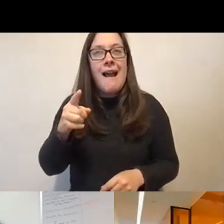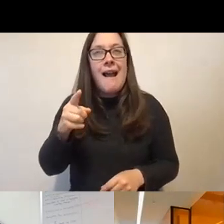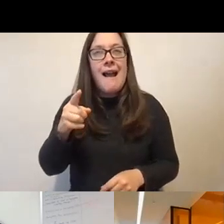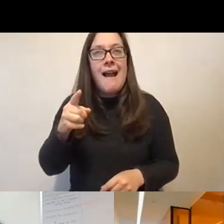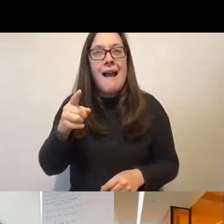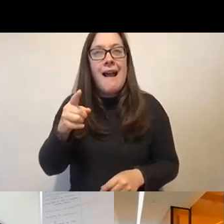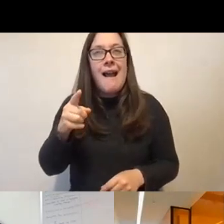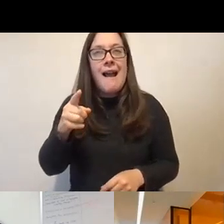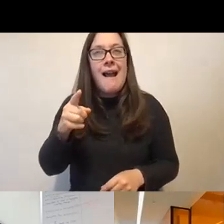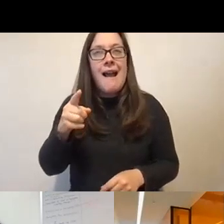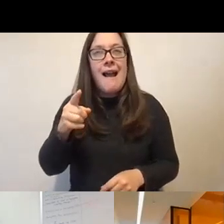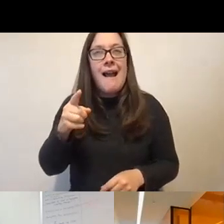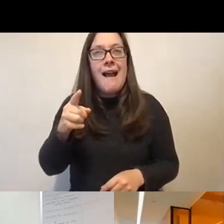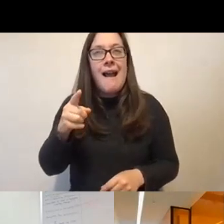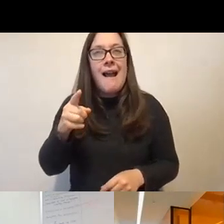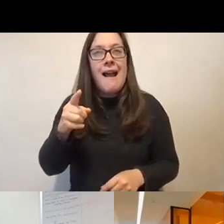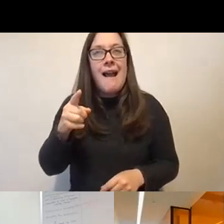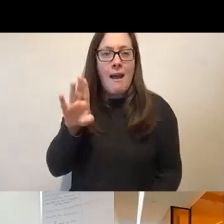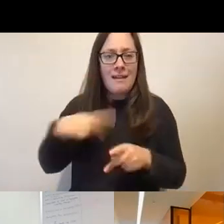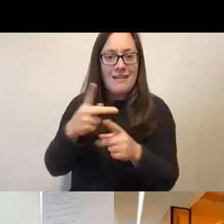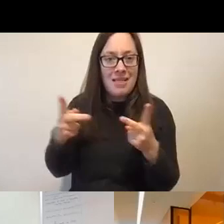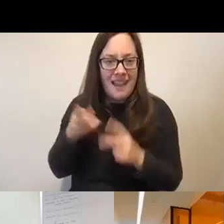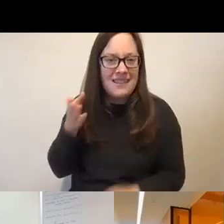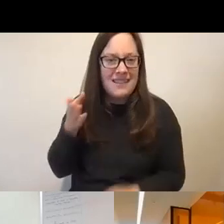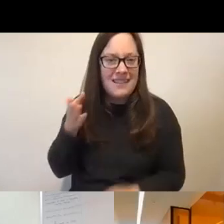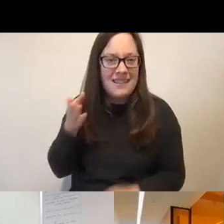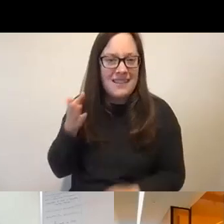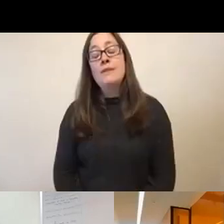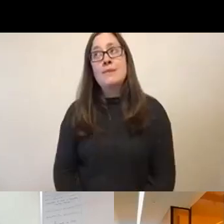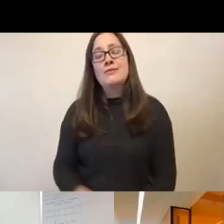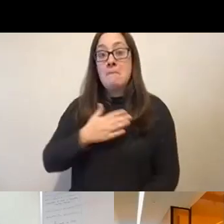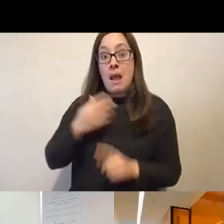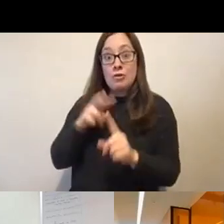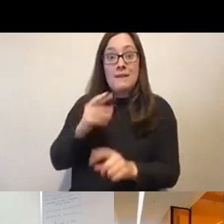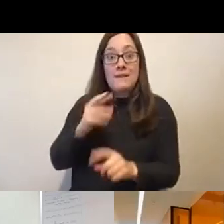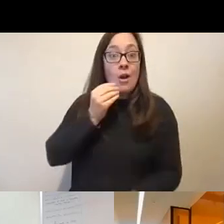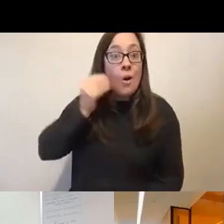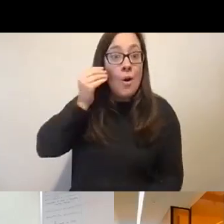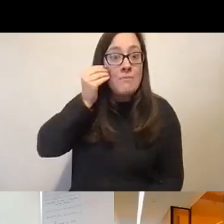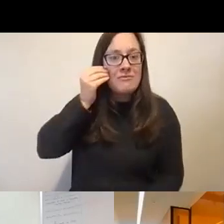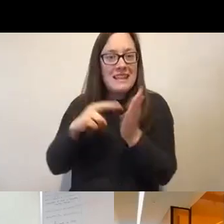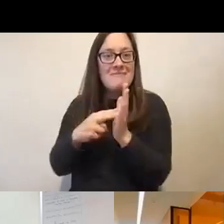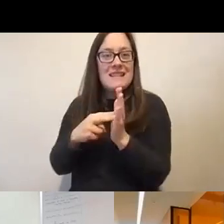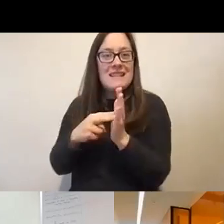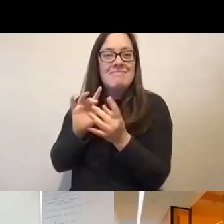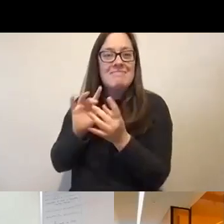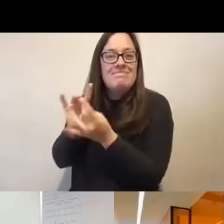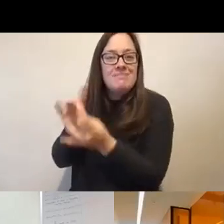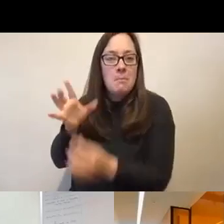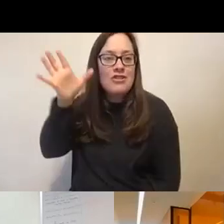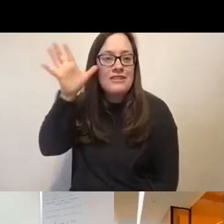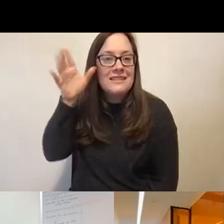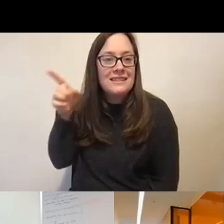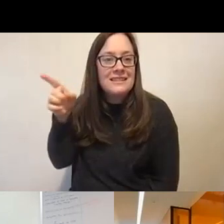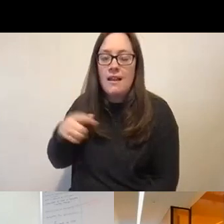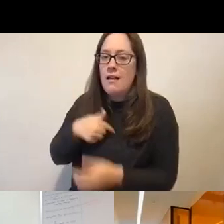think, what I think about home is really my parents. I'm very close to them.